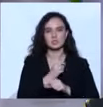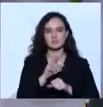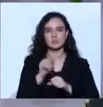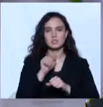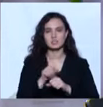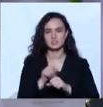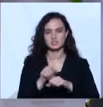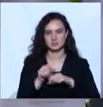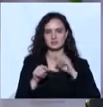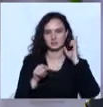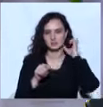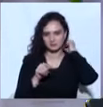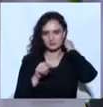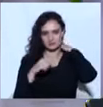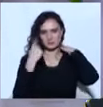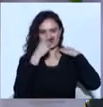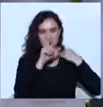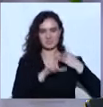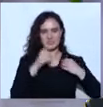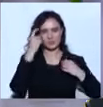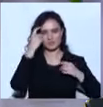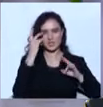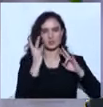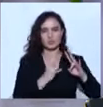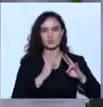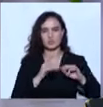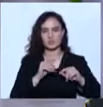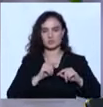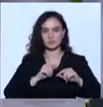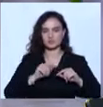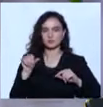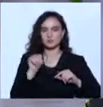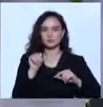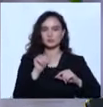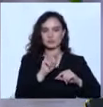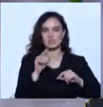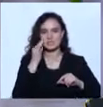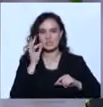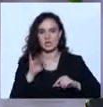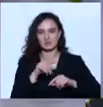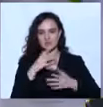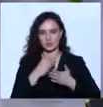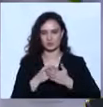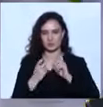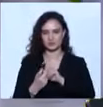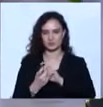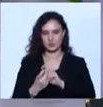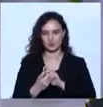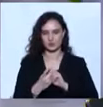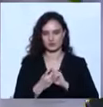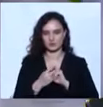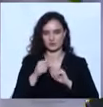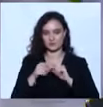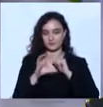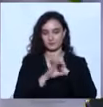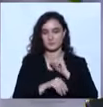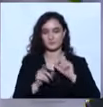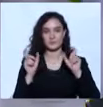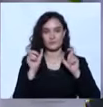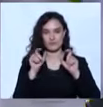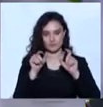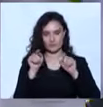is hurt both mentally and physically by the cruelty that he experiences in these fights. Now, during his last fight, in fact,